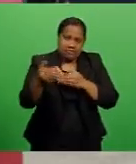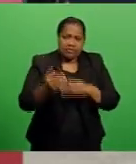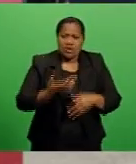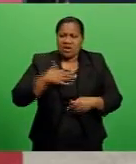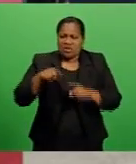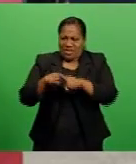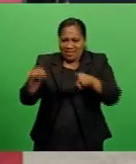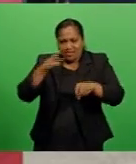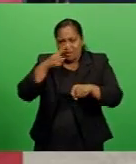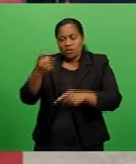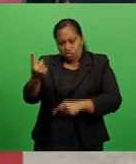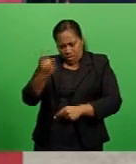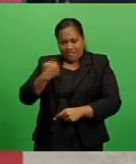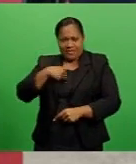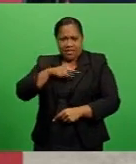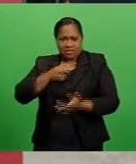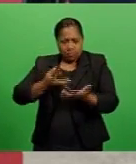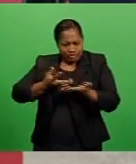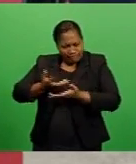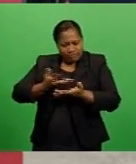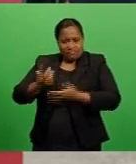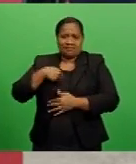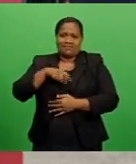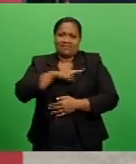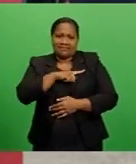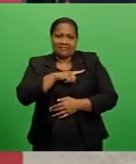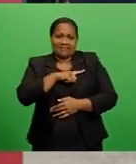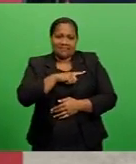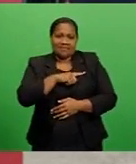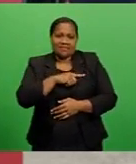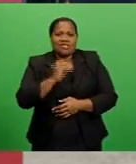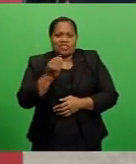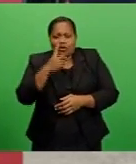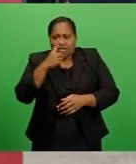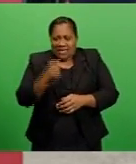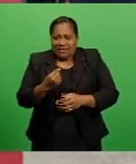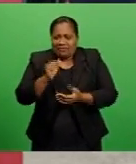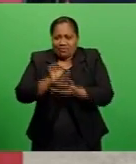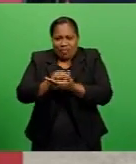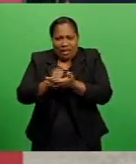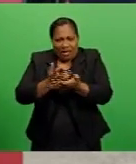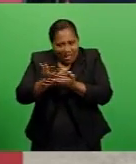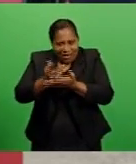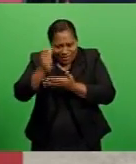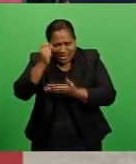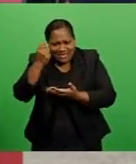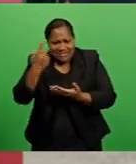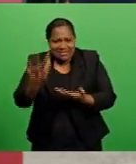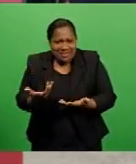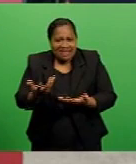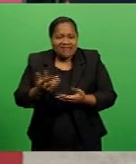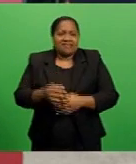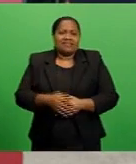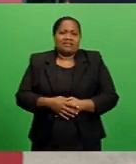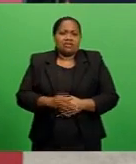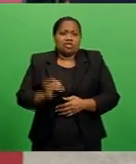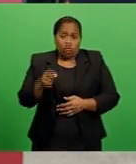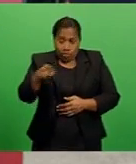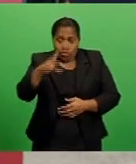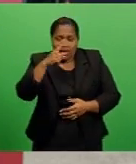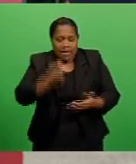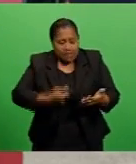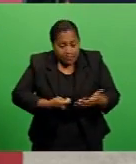We would like them to come to us, talk to us, see if they can, develop some sort of a payment plan with us so